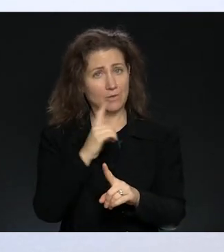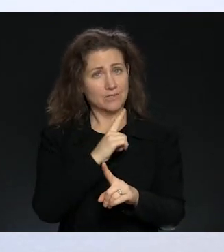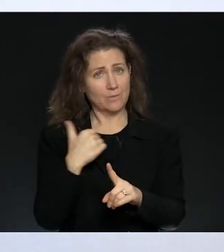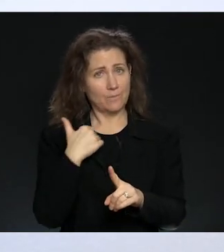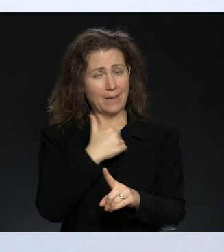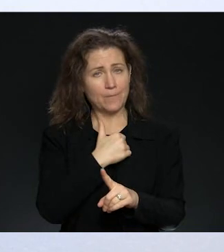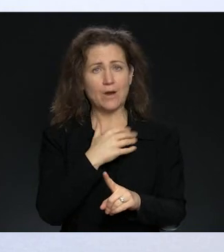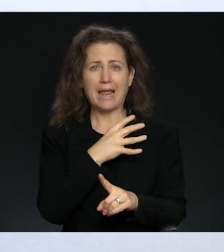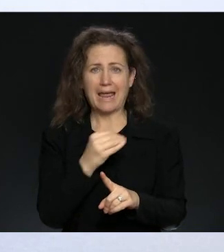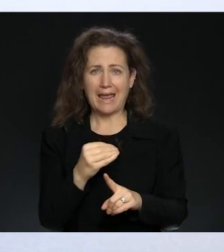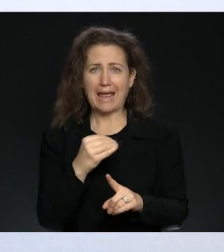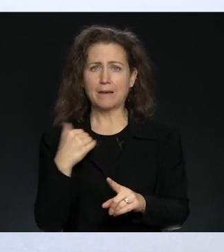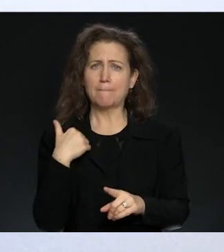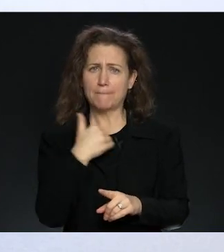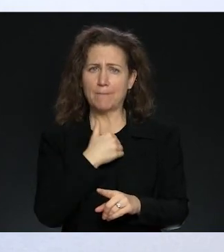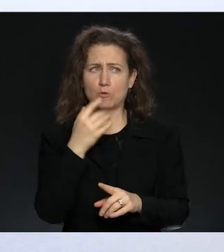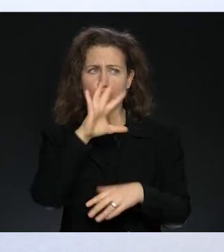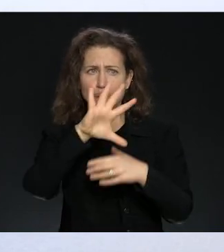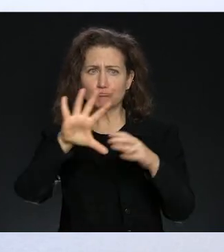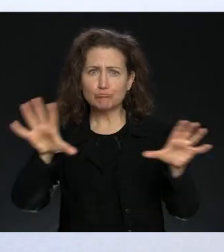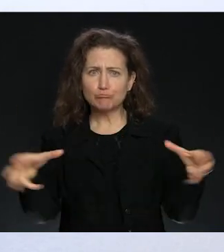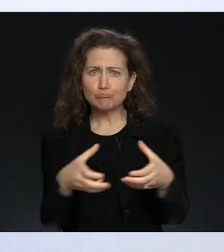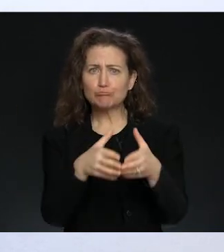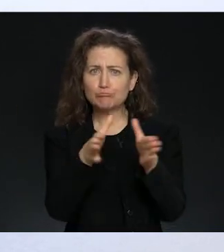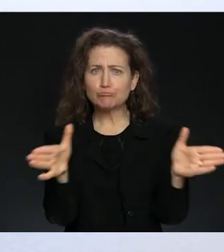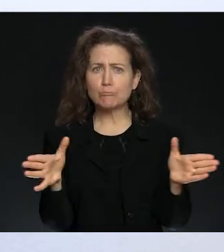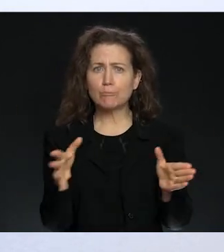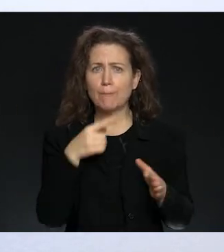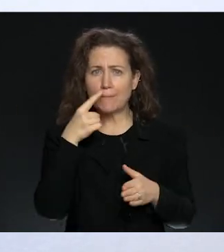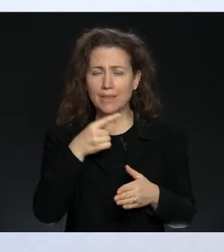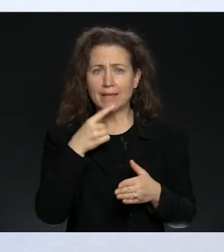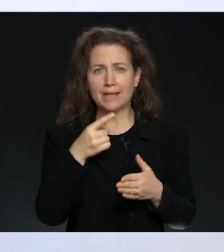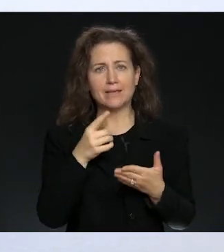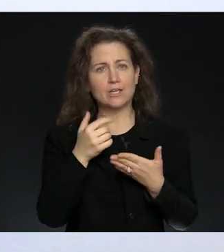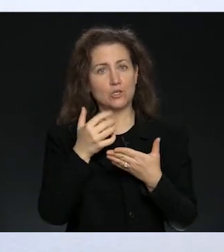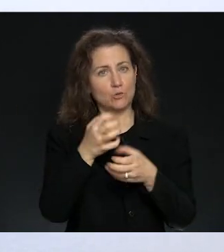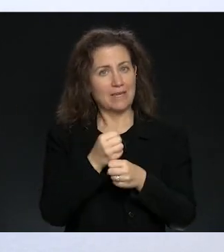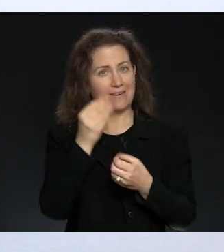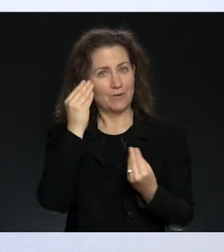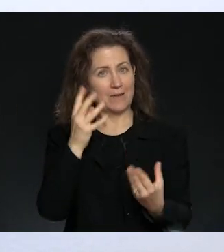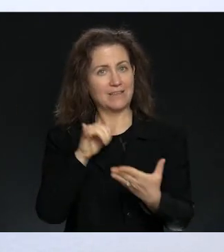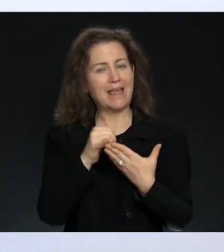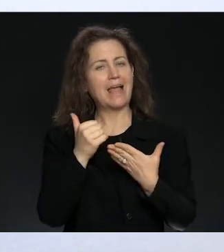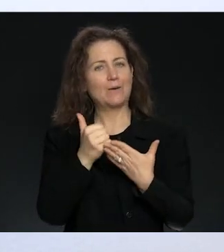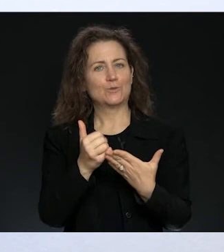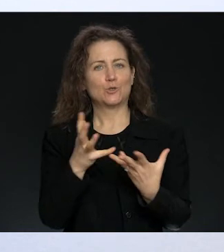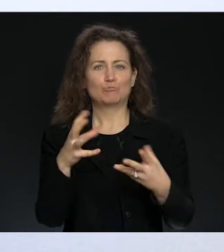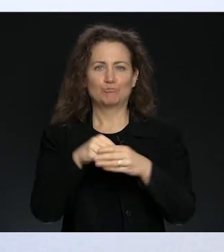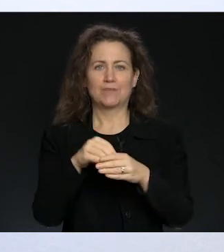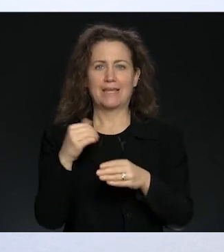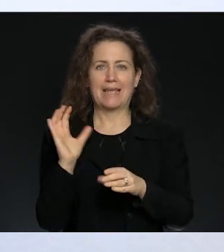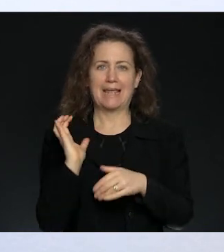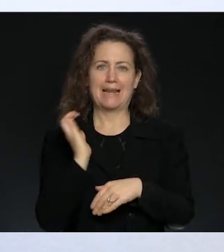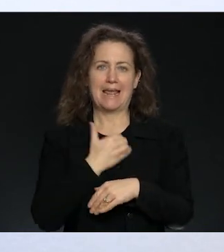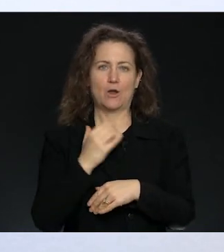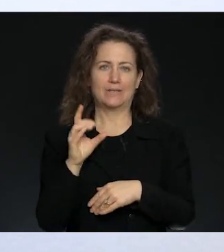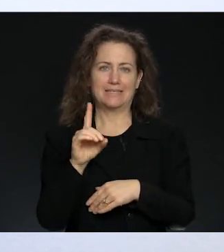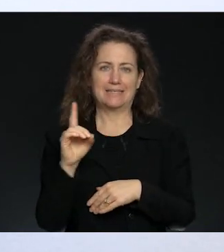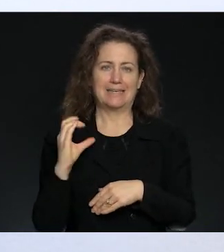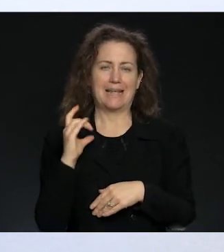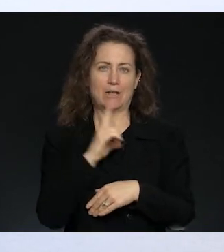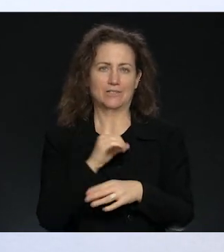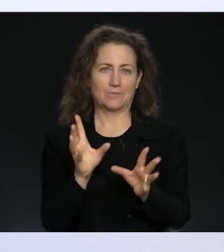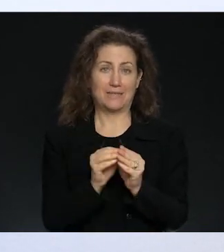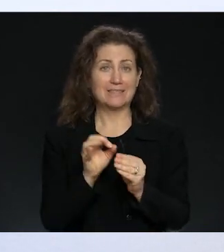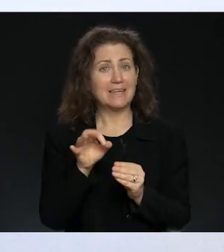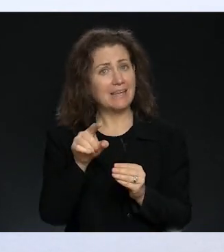a member of the public, you have received information that helps you to participate in our DD Council meetings. If you find these